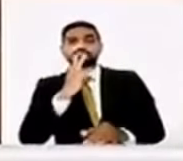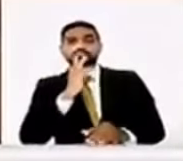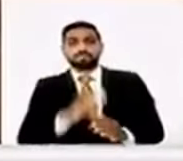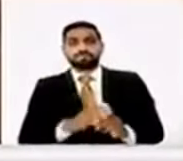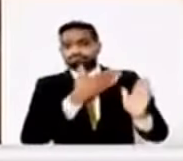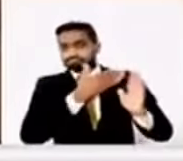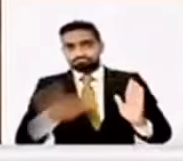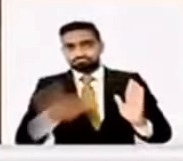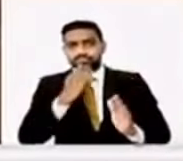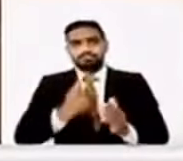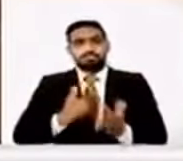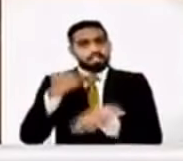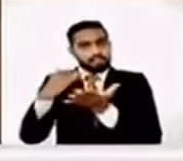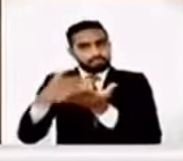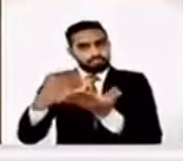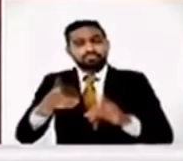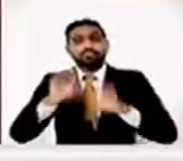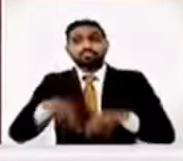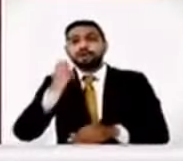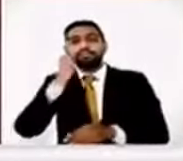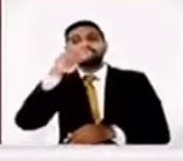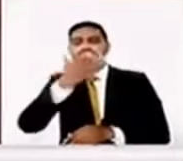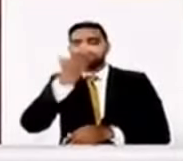the people of this country.